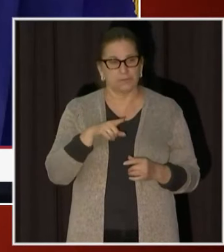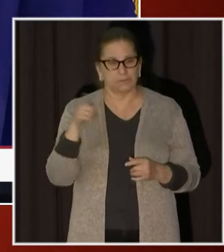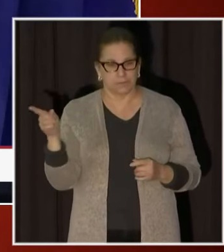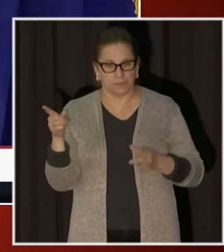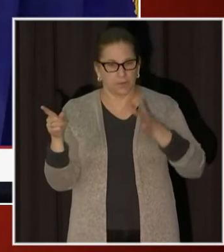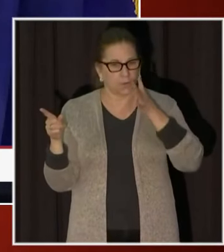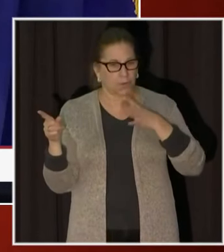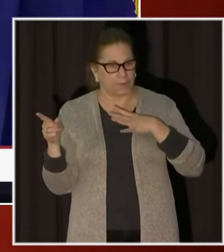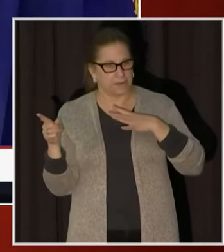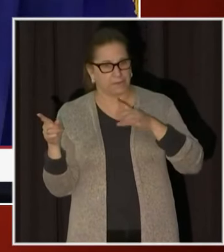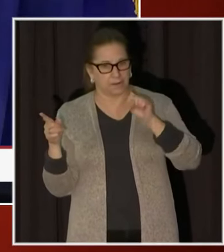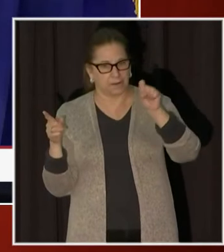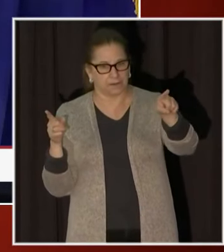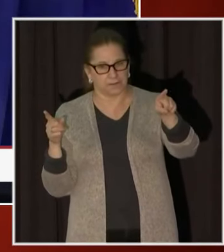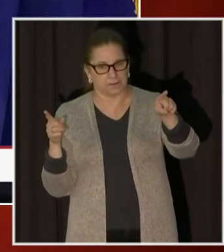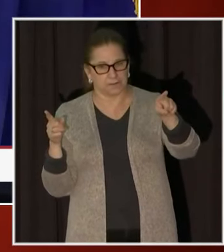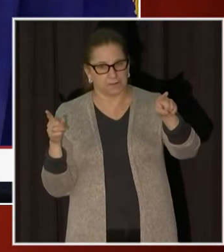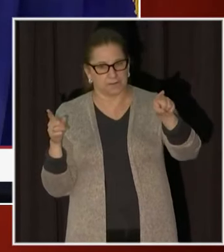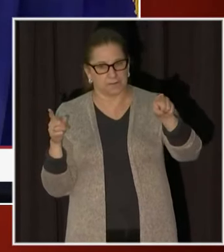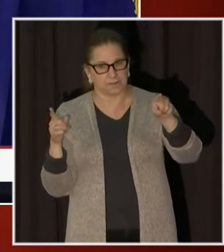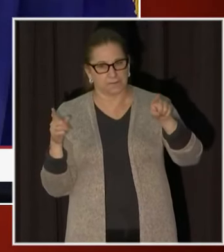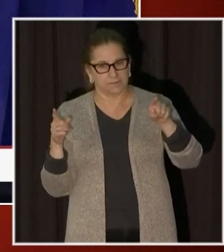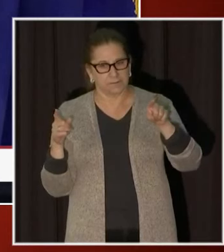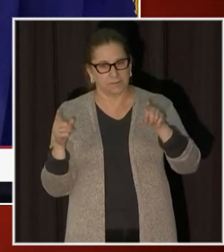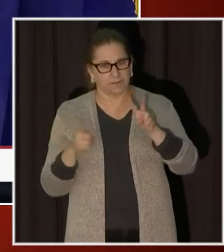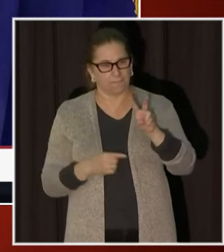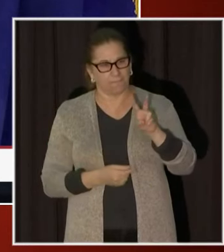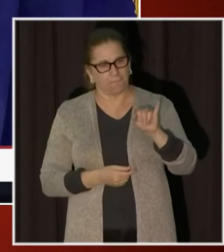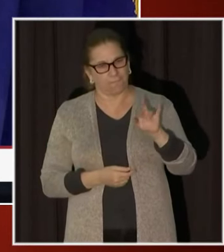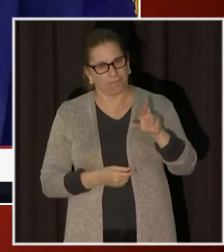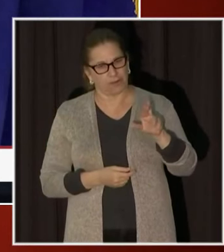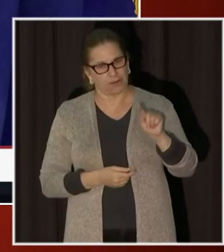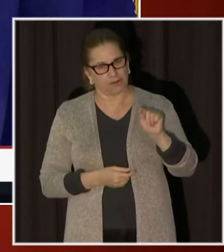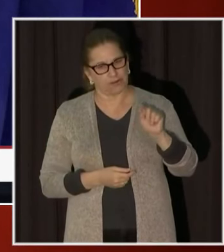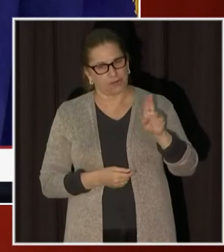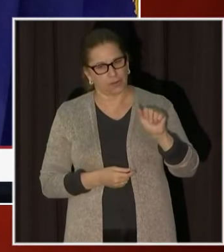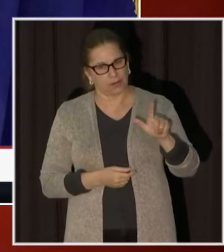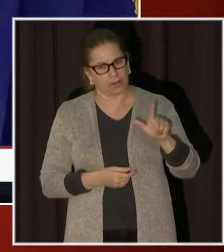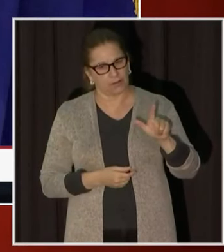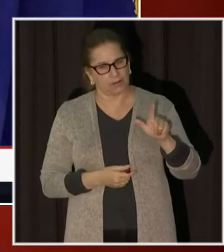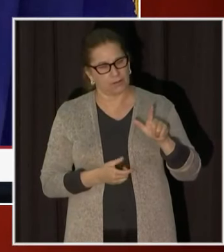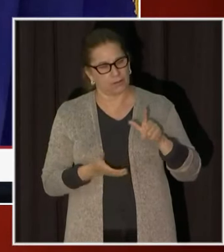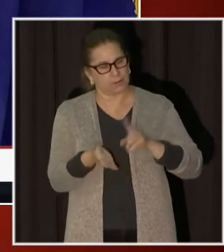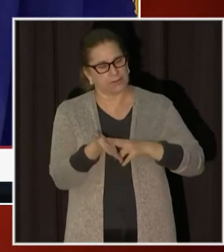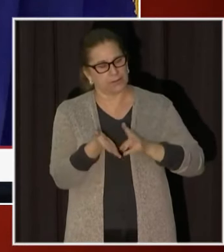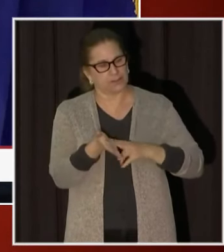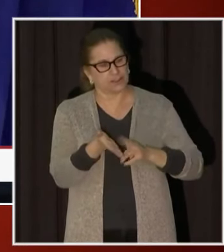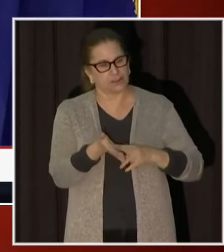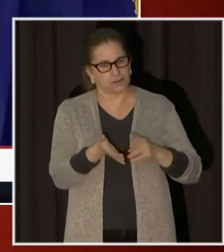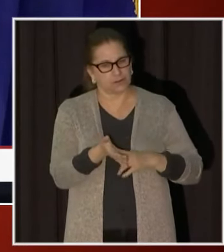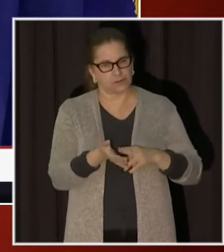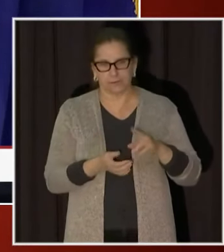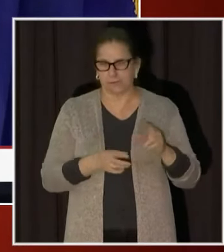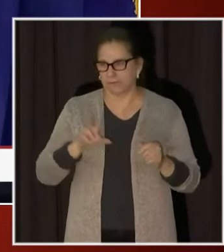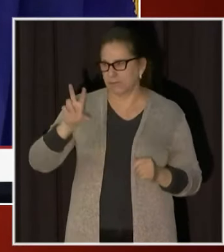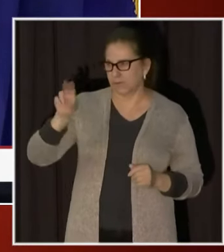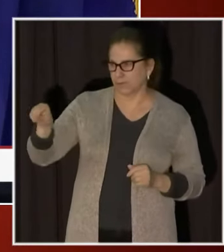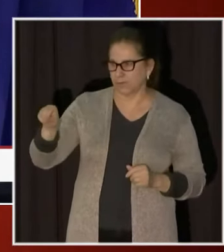doing virtual petition signing at all? Or? No, it has been considered, but